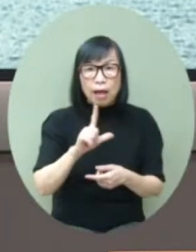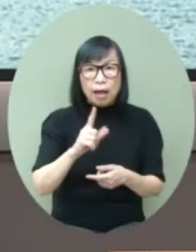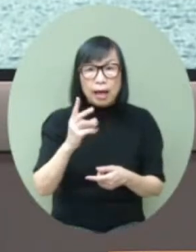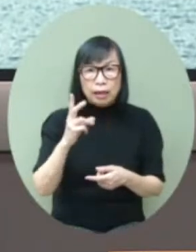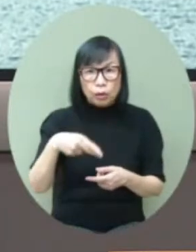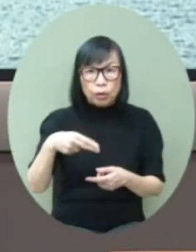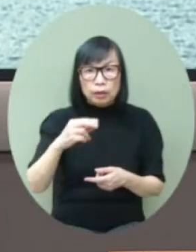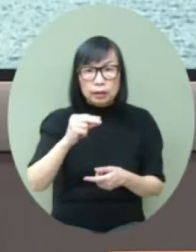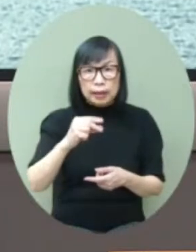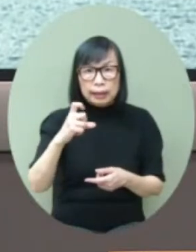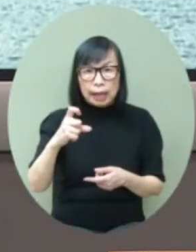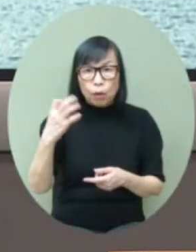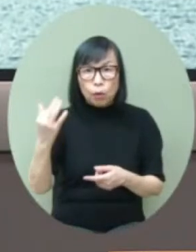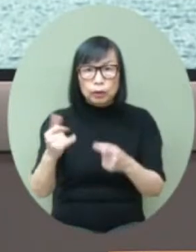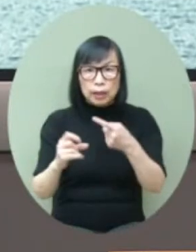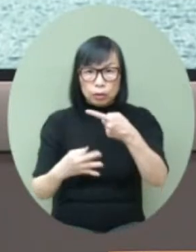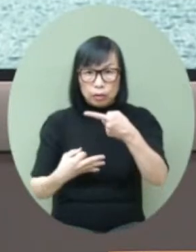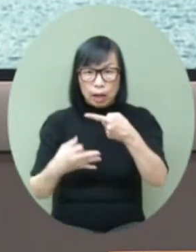Germany,